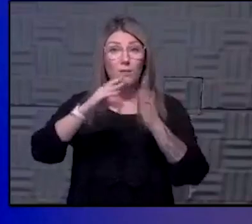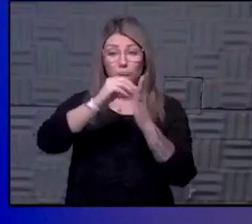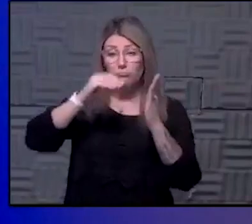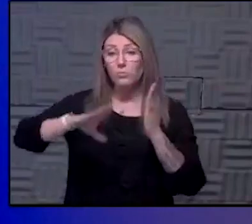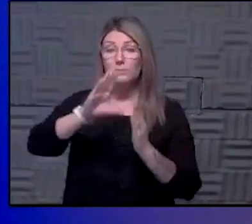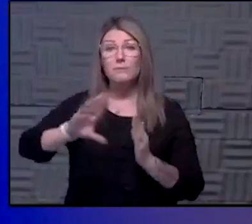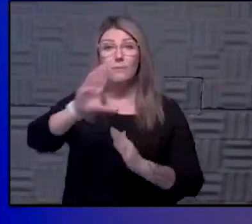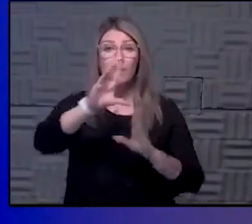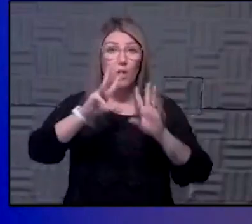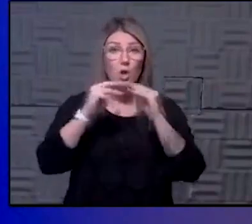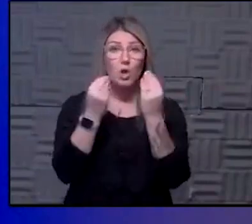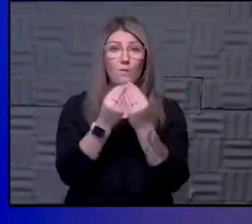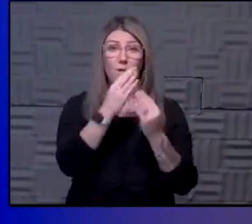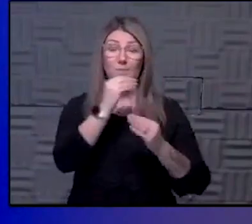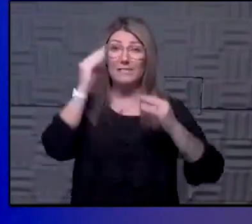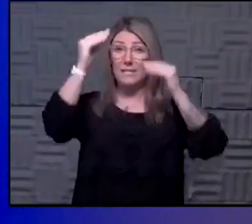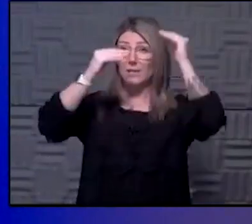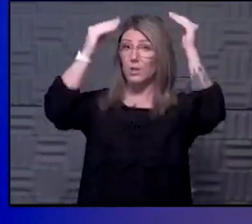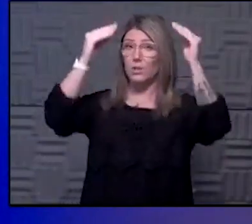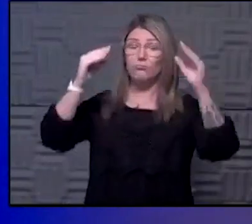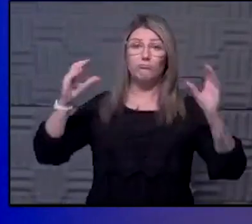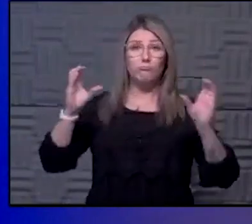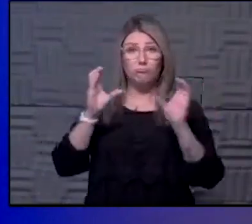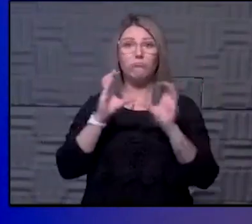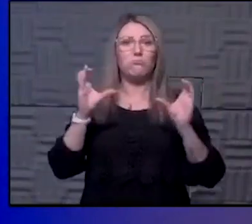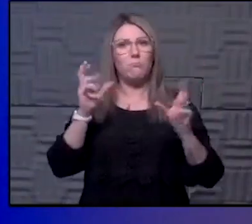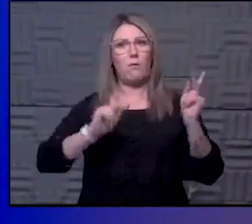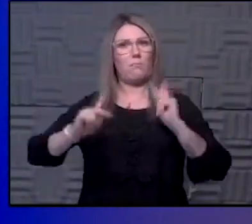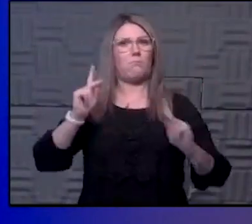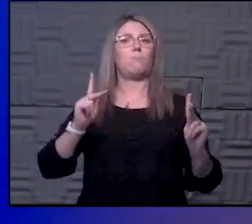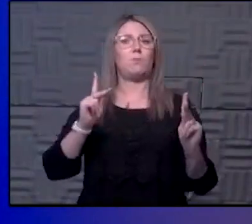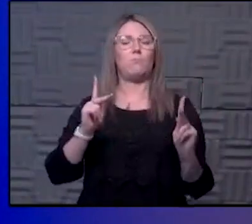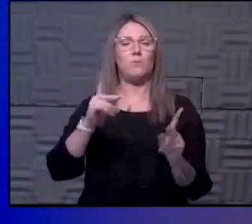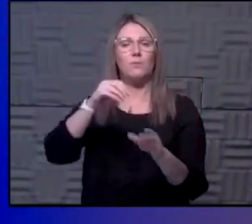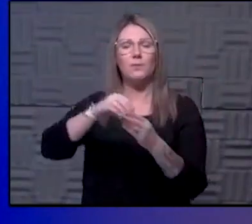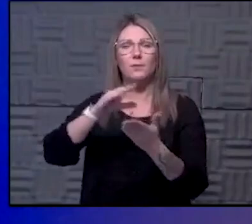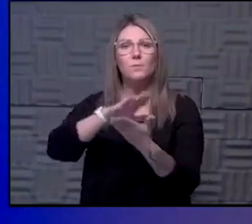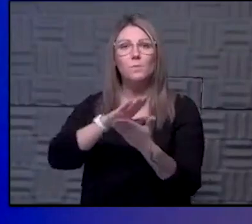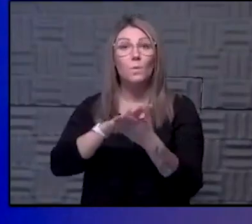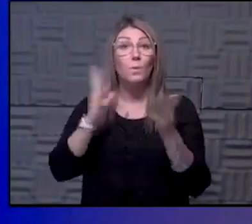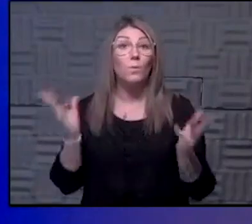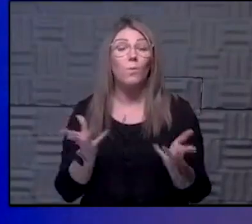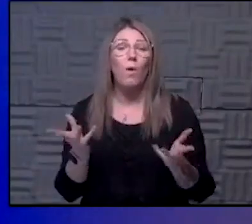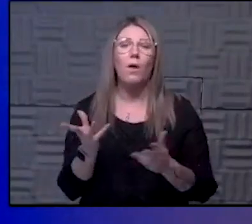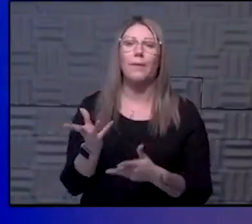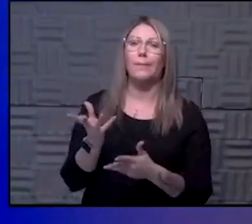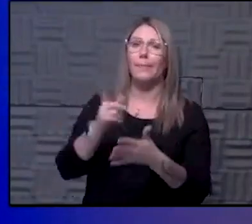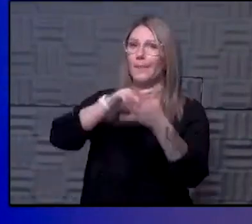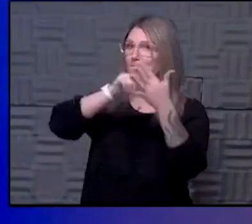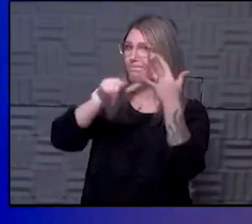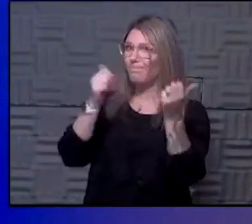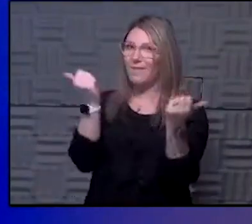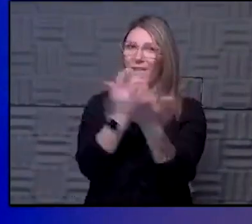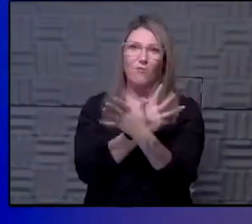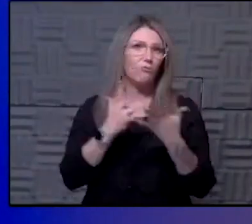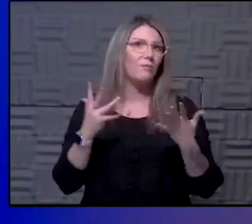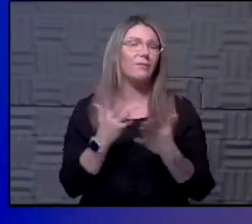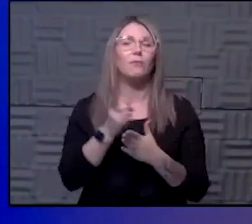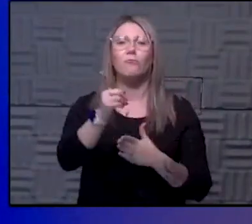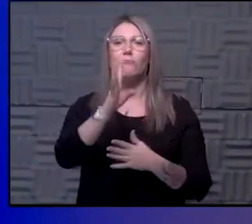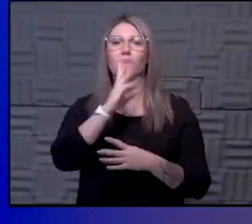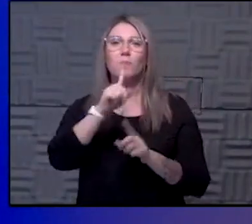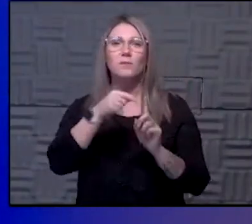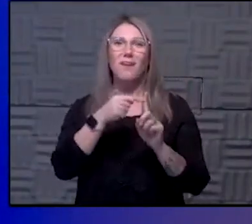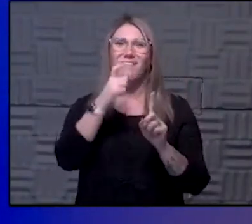but also the adults, the certified people in the schools, is those things that you've talked about.